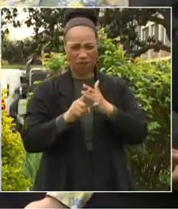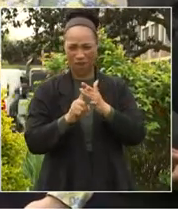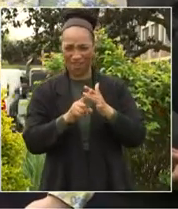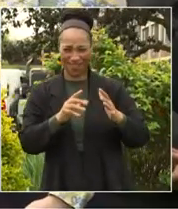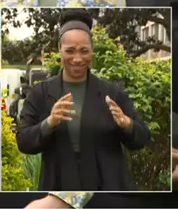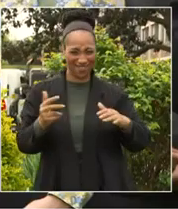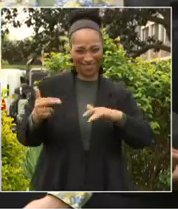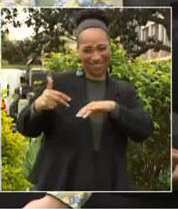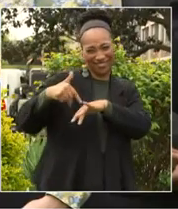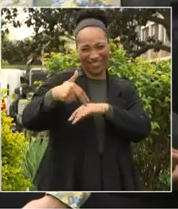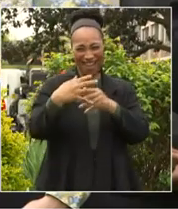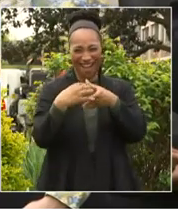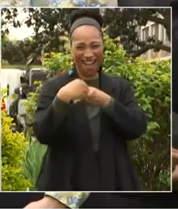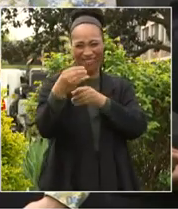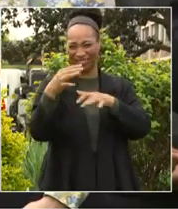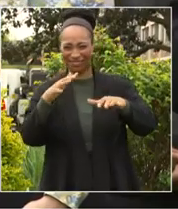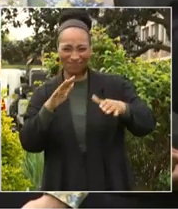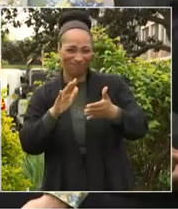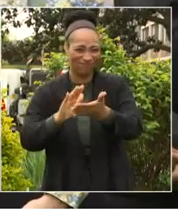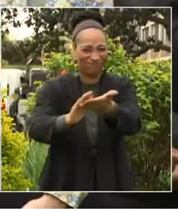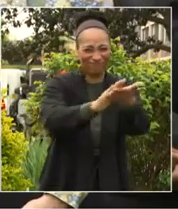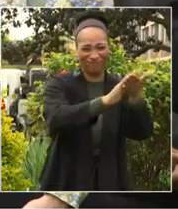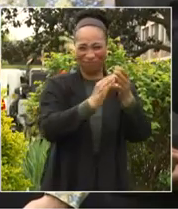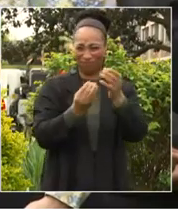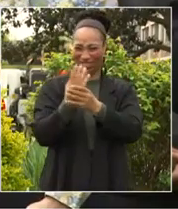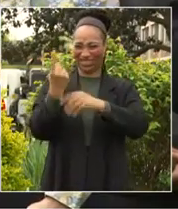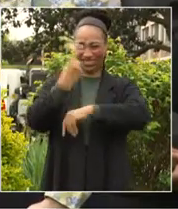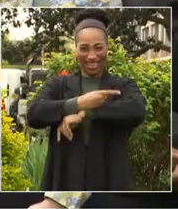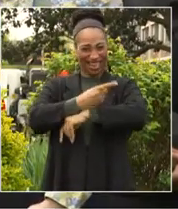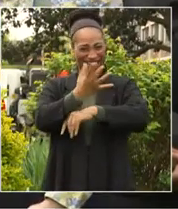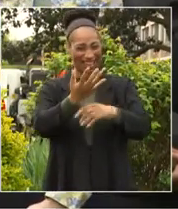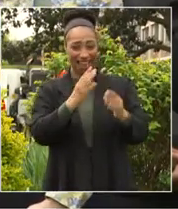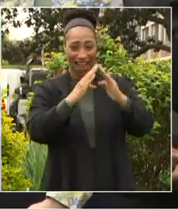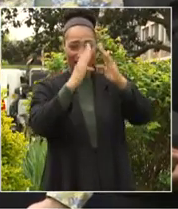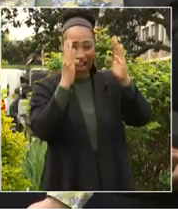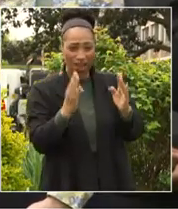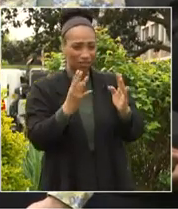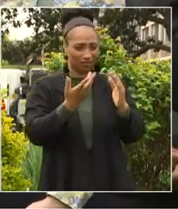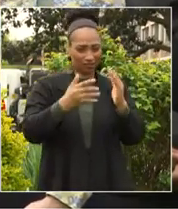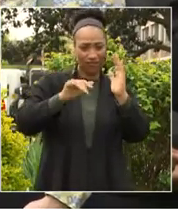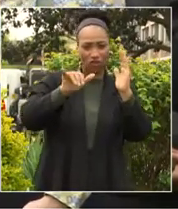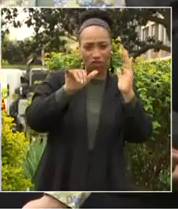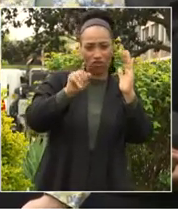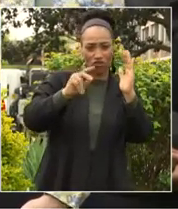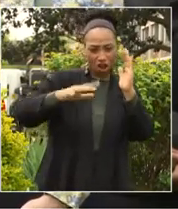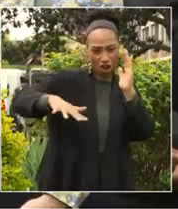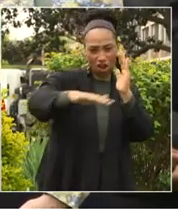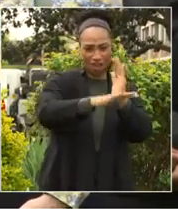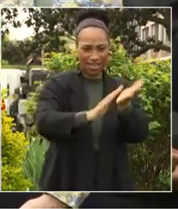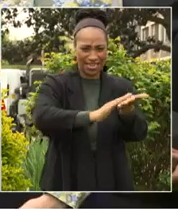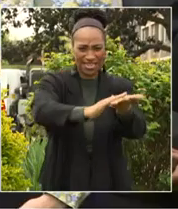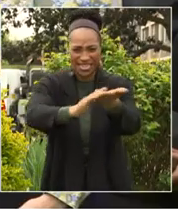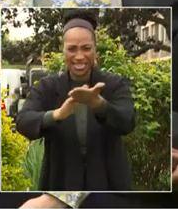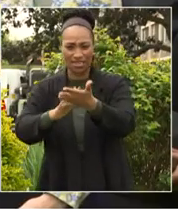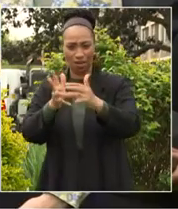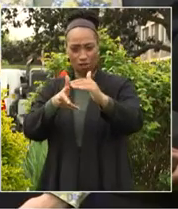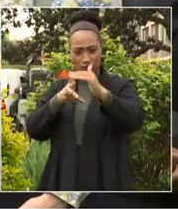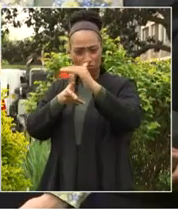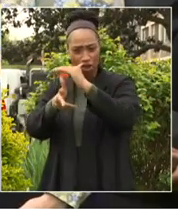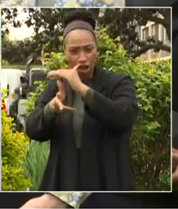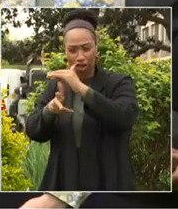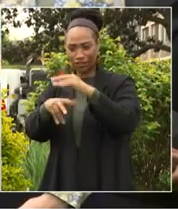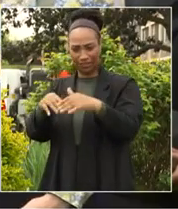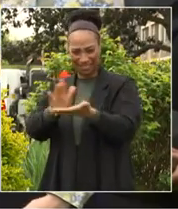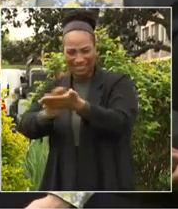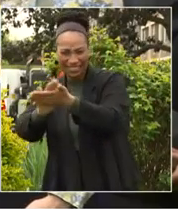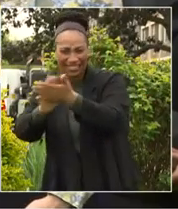clean out their yards, their alleys, their garages and closets and all of that good stuff. And